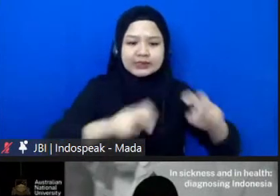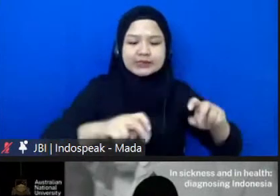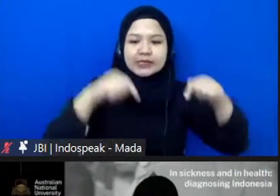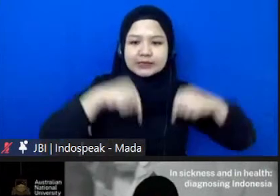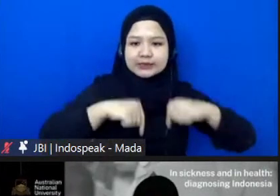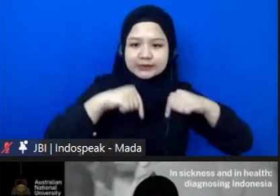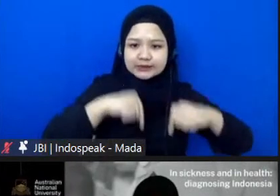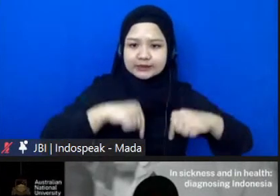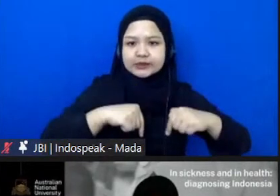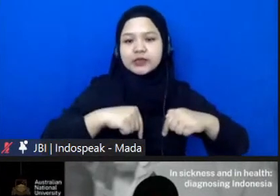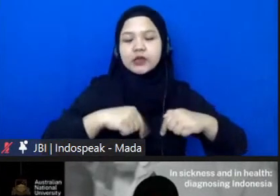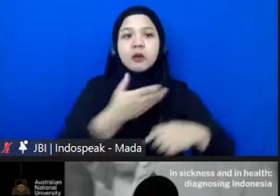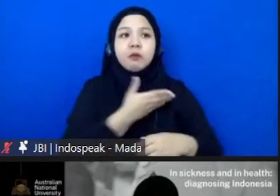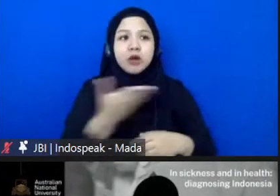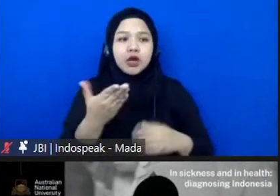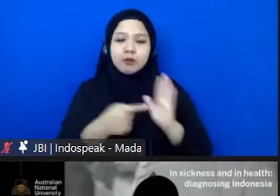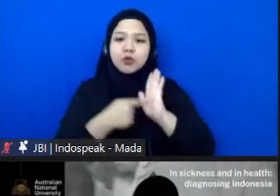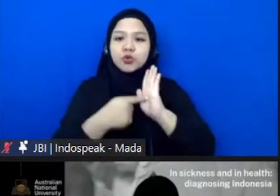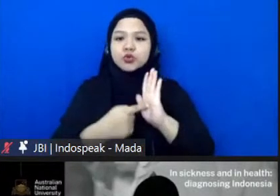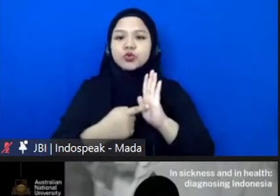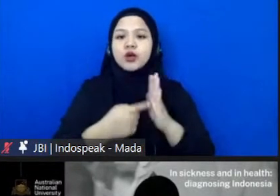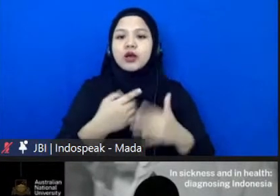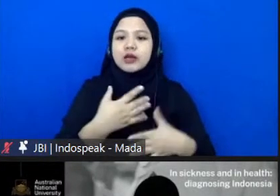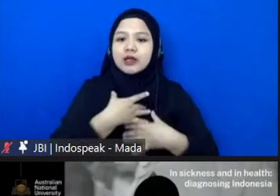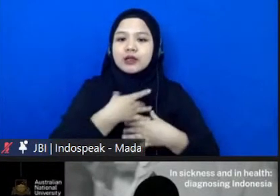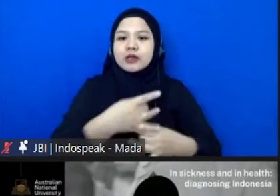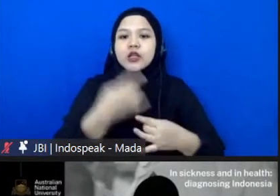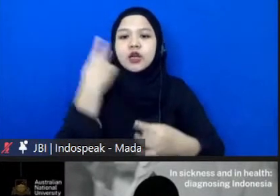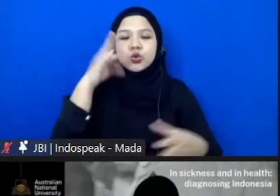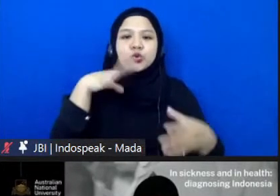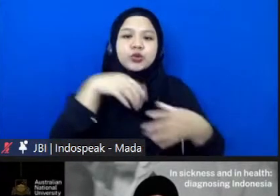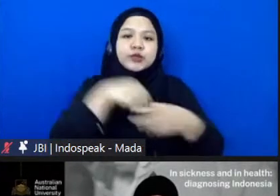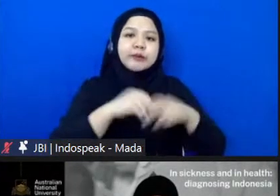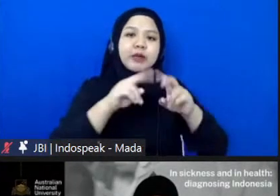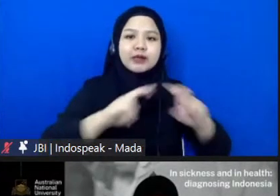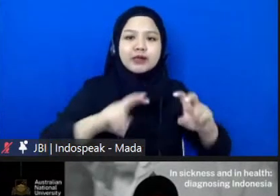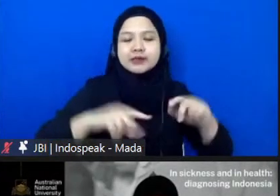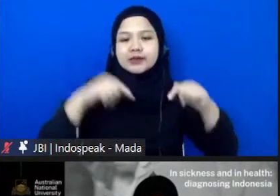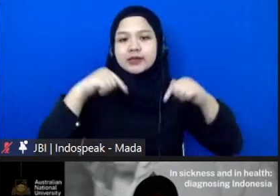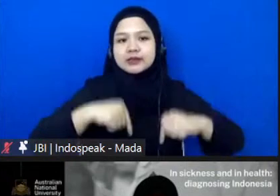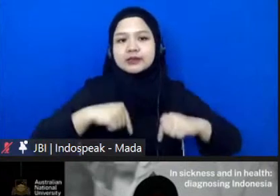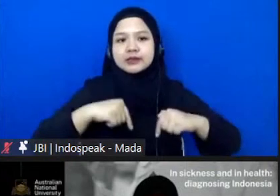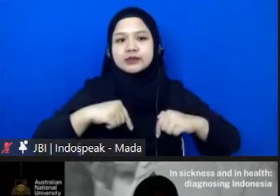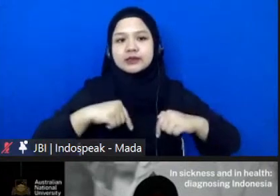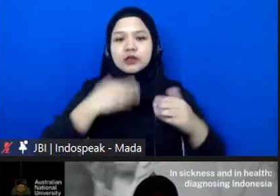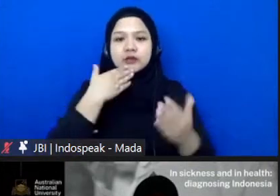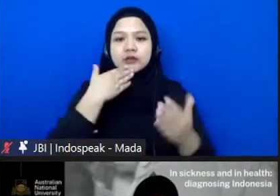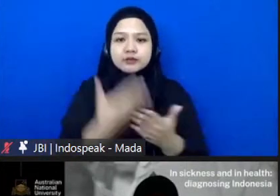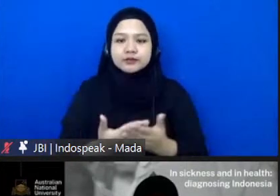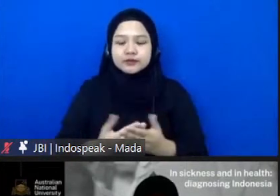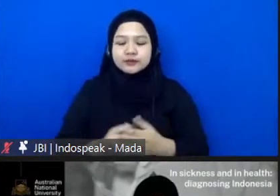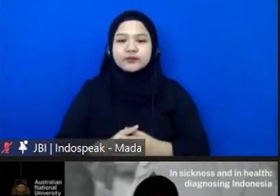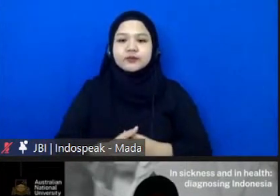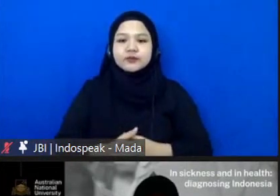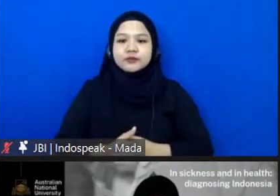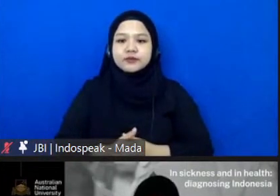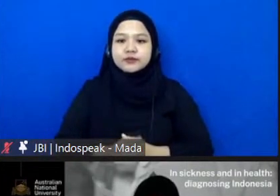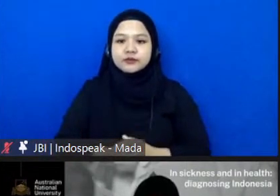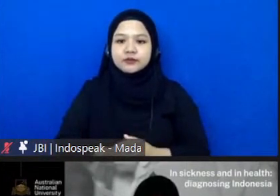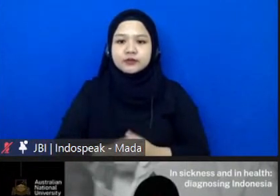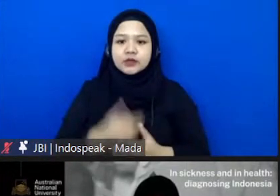their interest also to this research. Thank you. Great. Thank you so much,